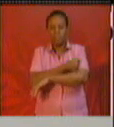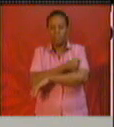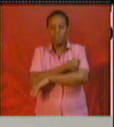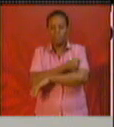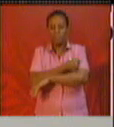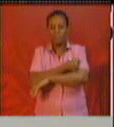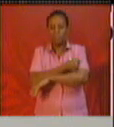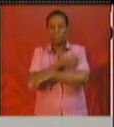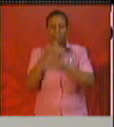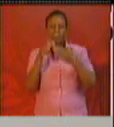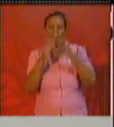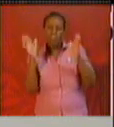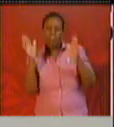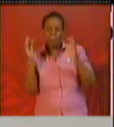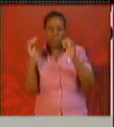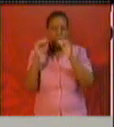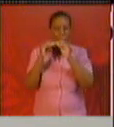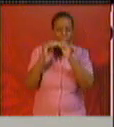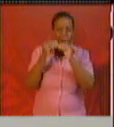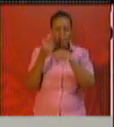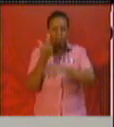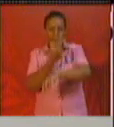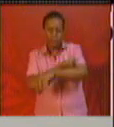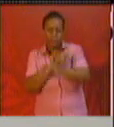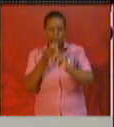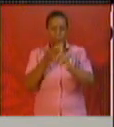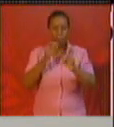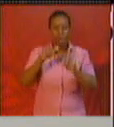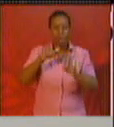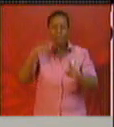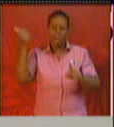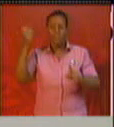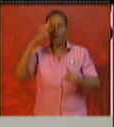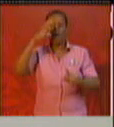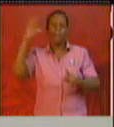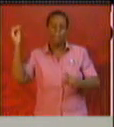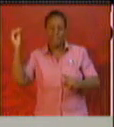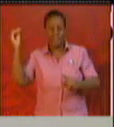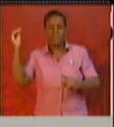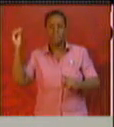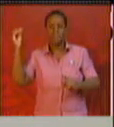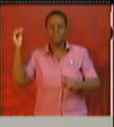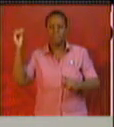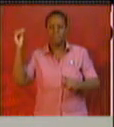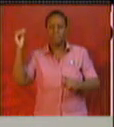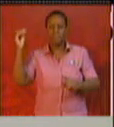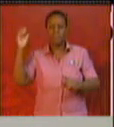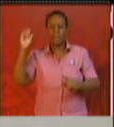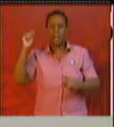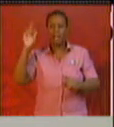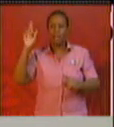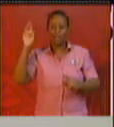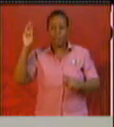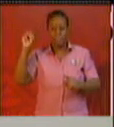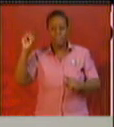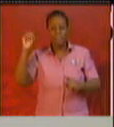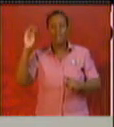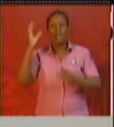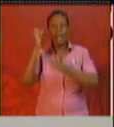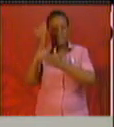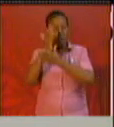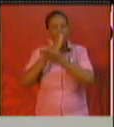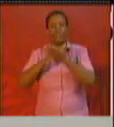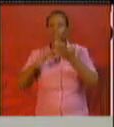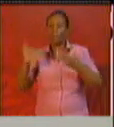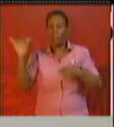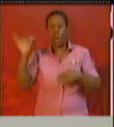of vaccine that we do receive. CARICOM initiatives are also underway to receive vaccines through other channels